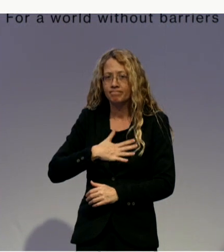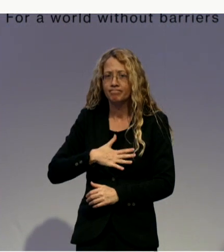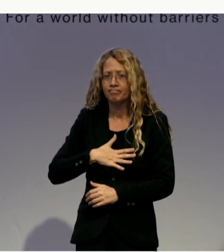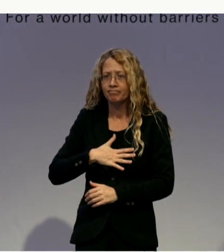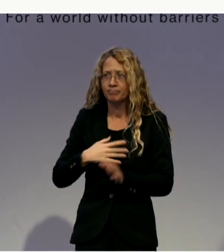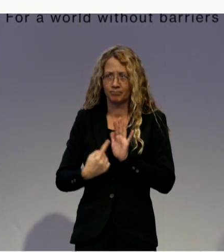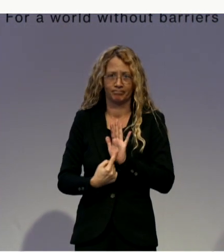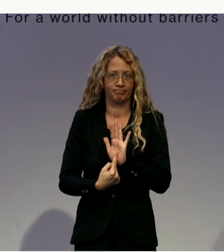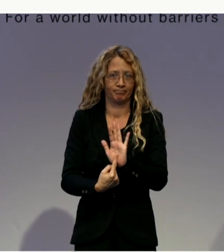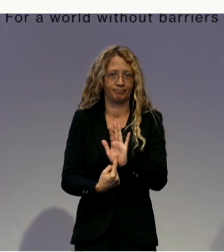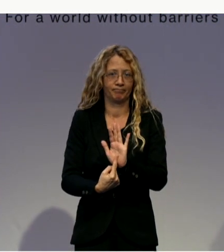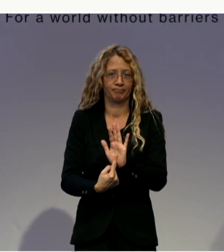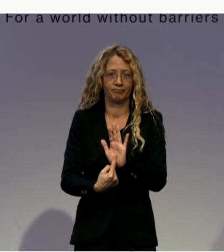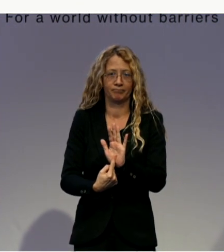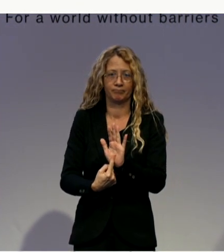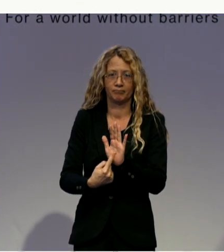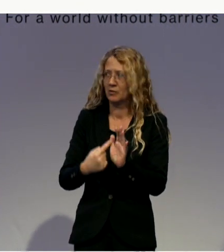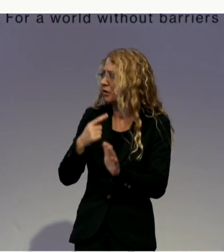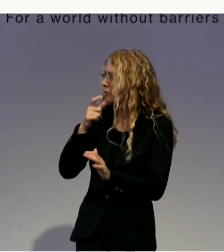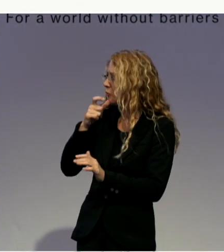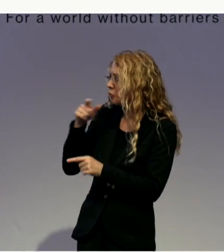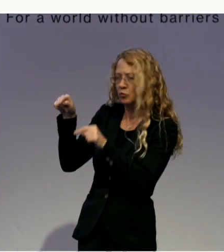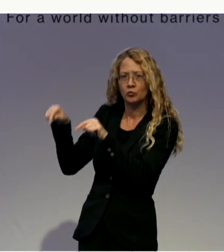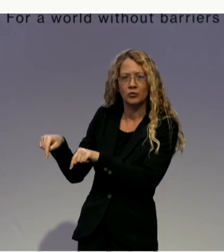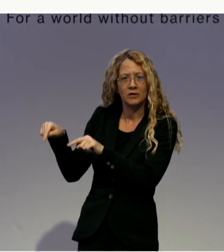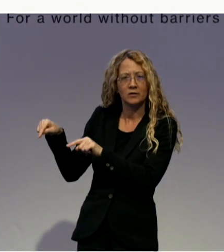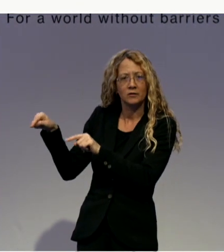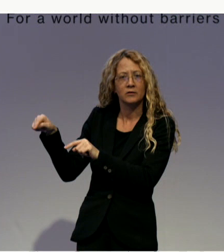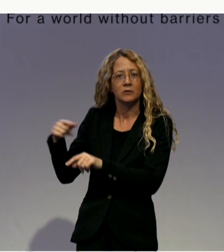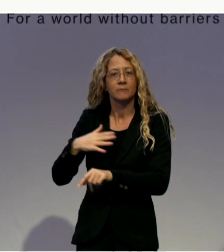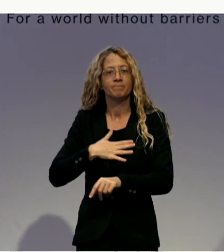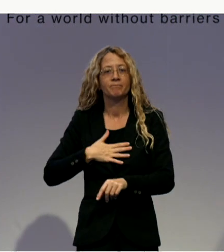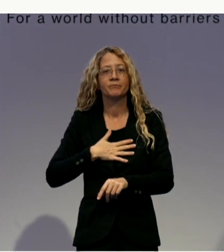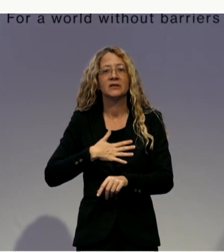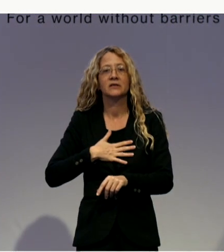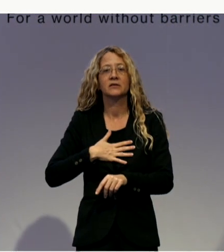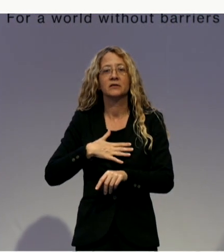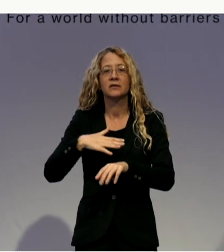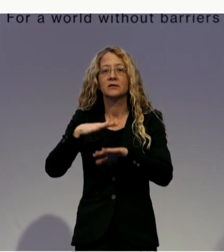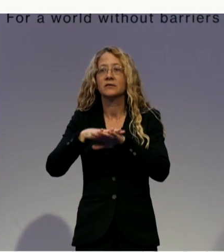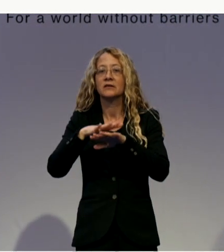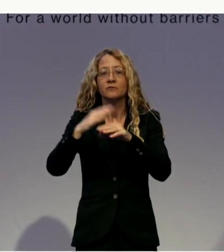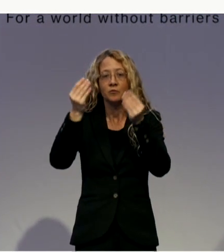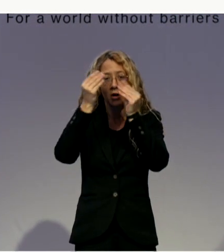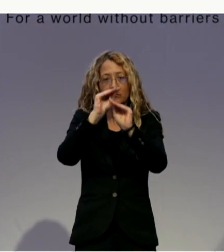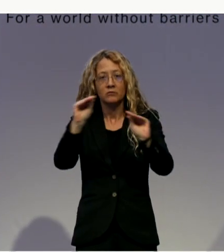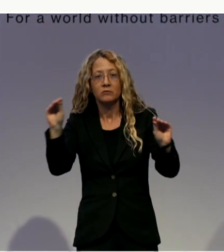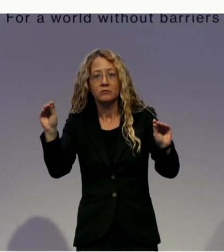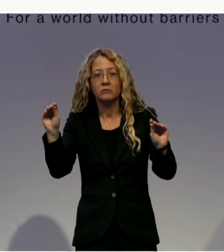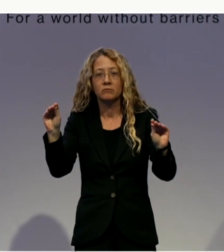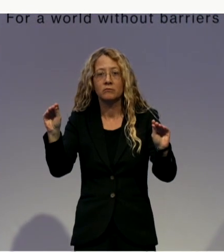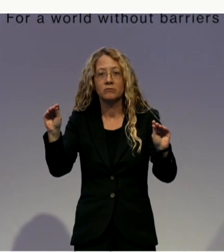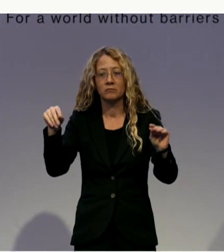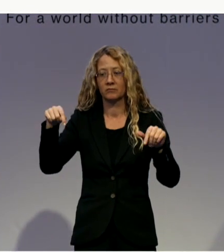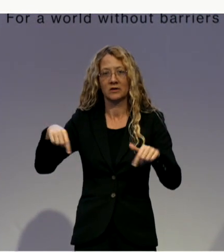still with us. Will you spread it out amongst your networks that the films that our awardees did